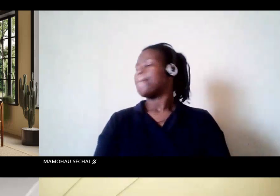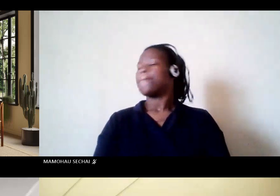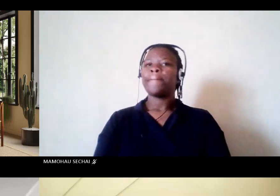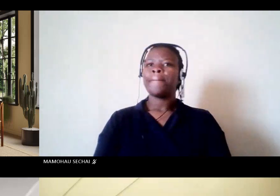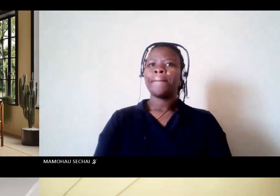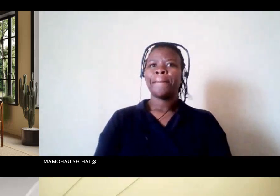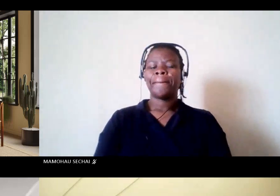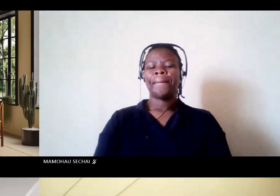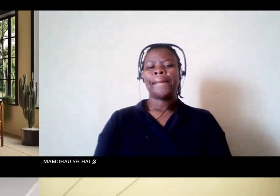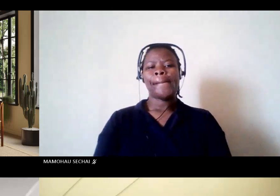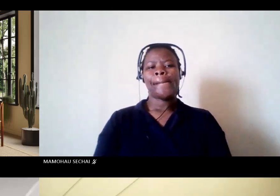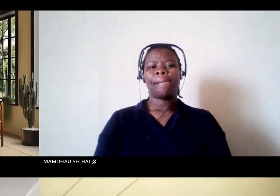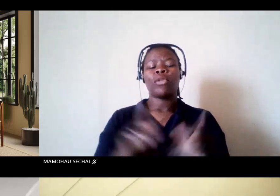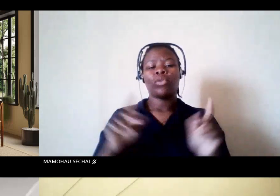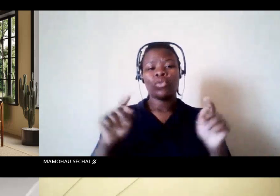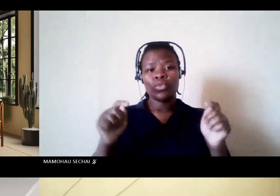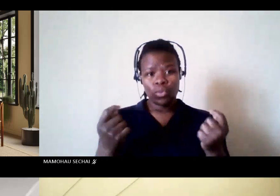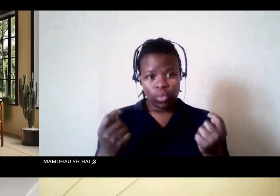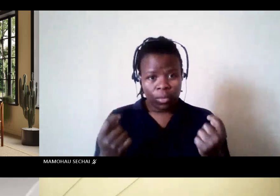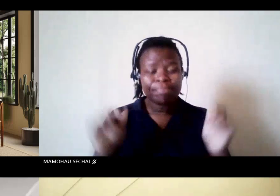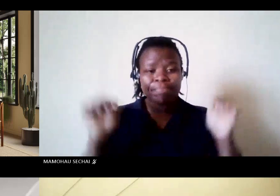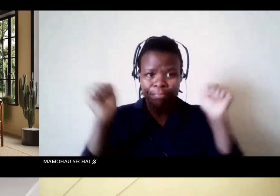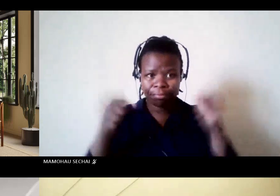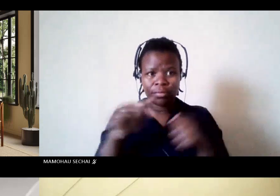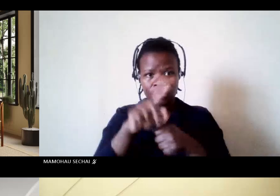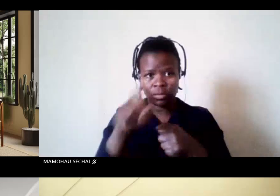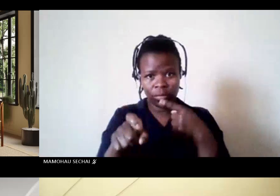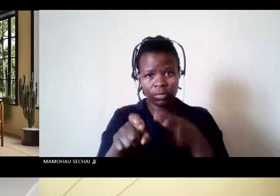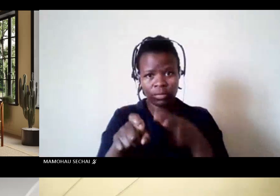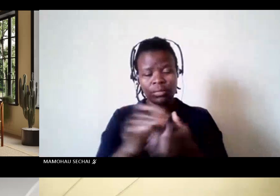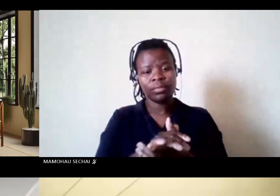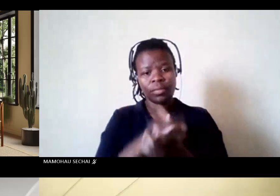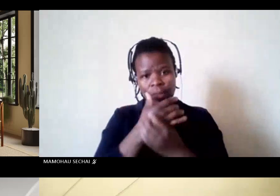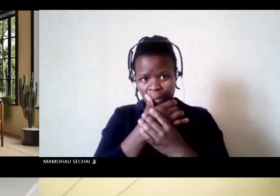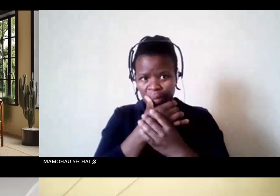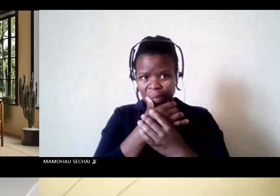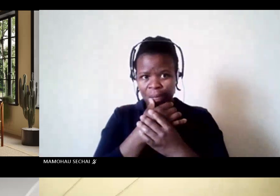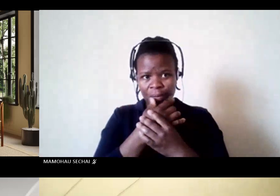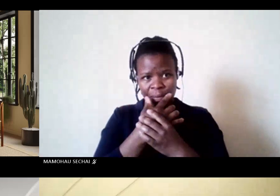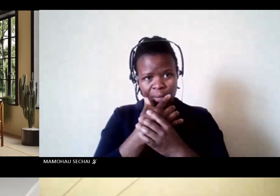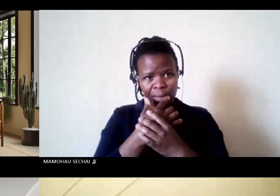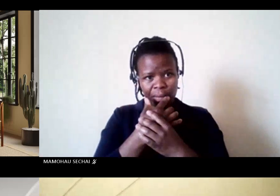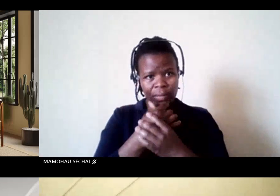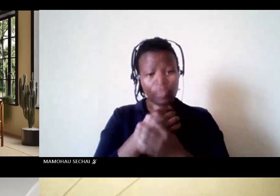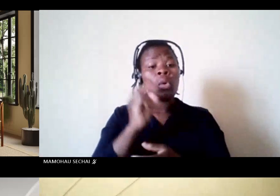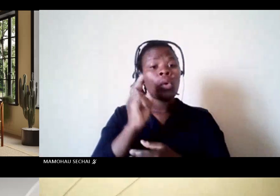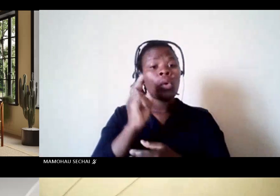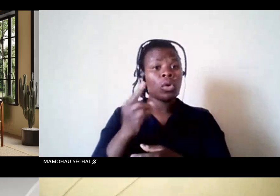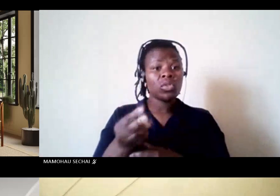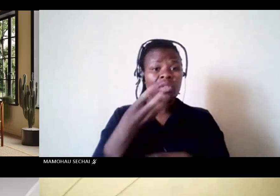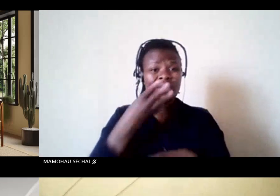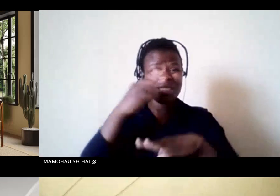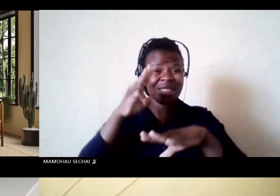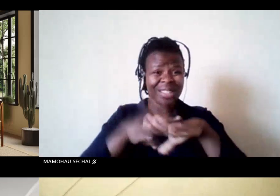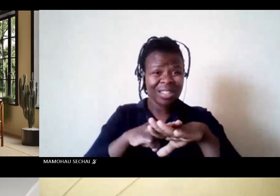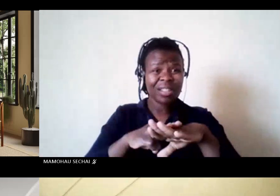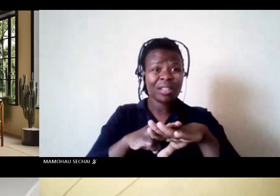oppression. So and also the stigma of giving birth to a child